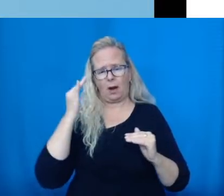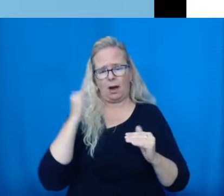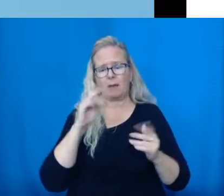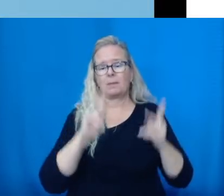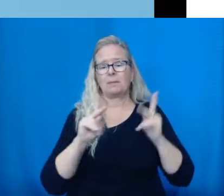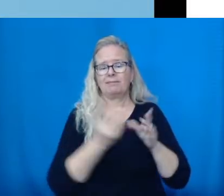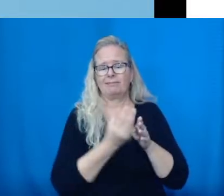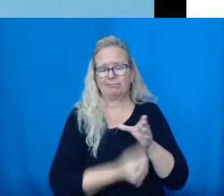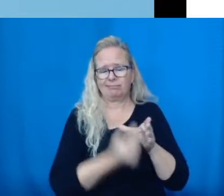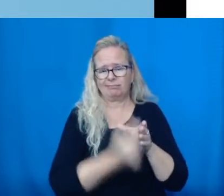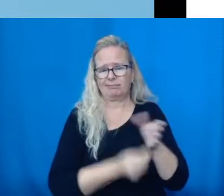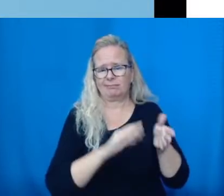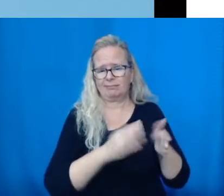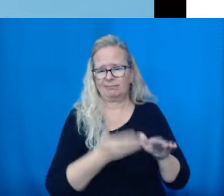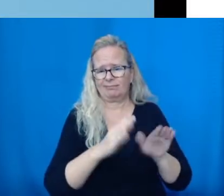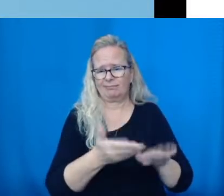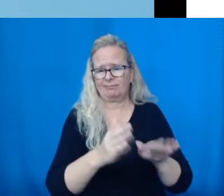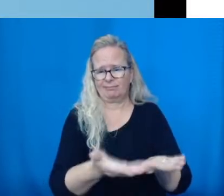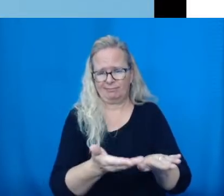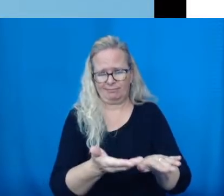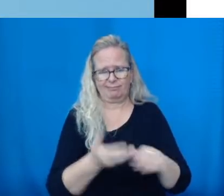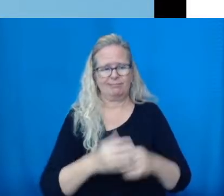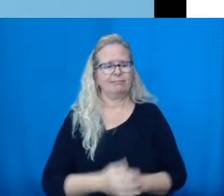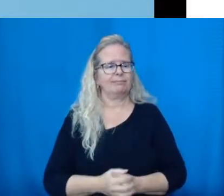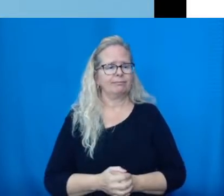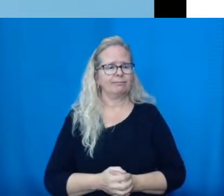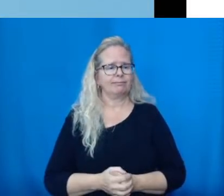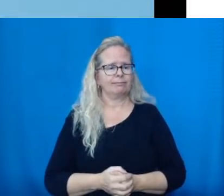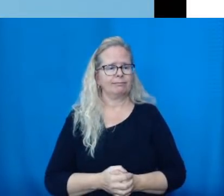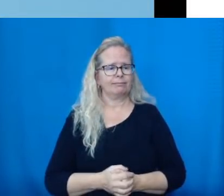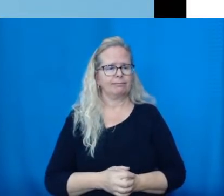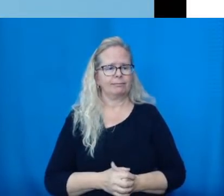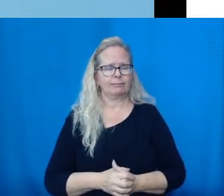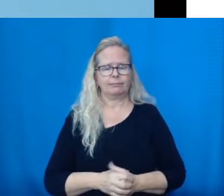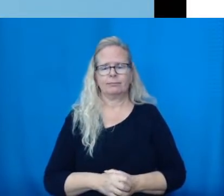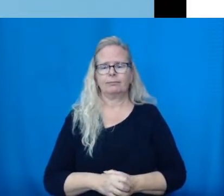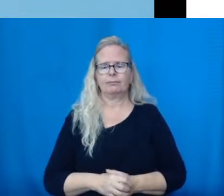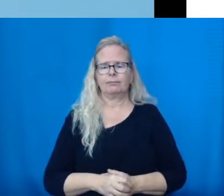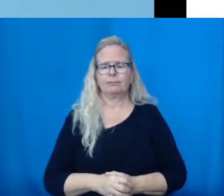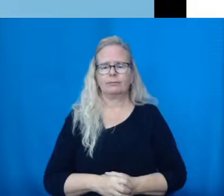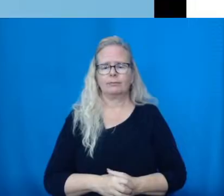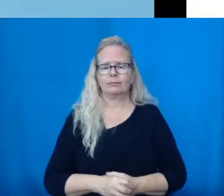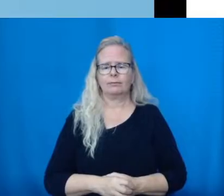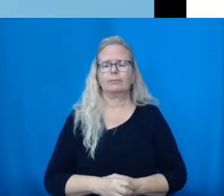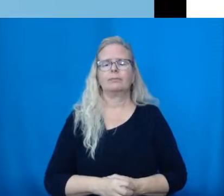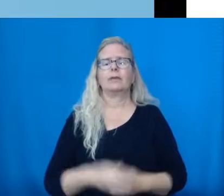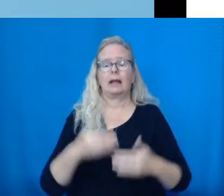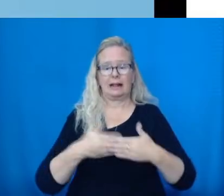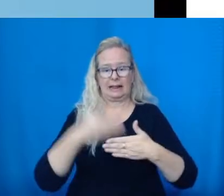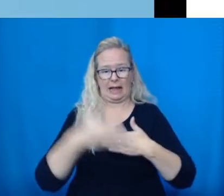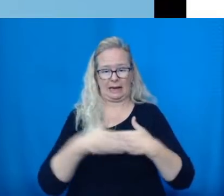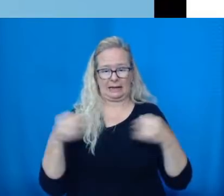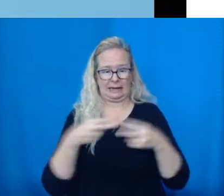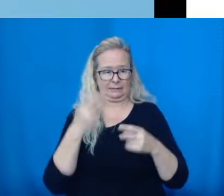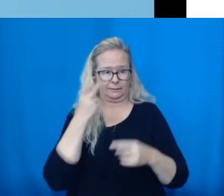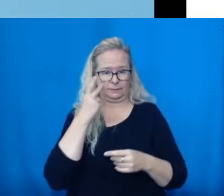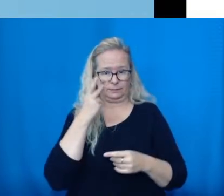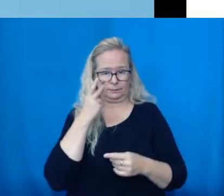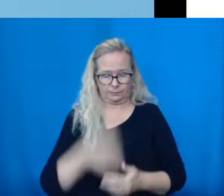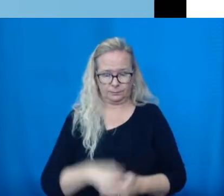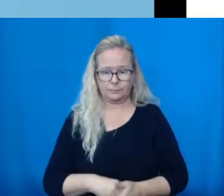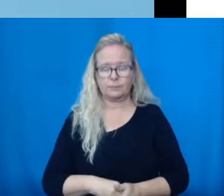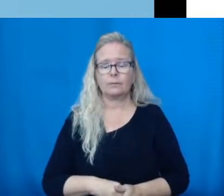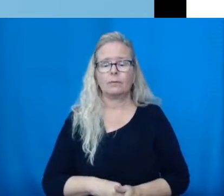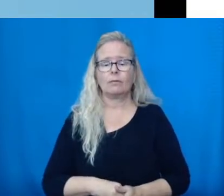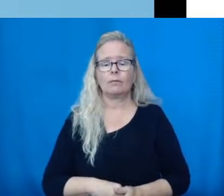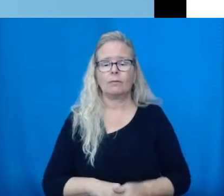I just wanted to point out that hospitalizations, we have 2 new kids entering into the hospital today, one at age 1